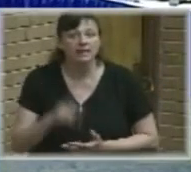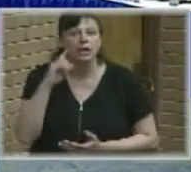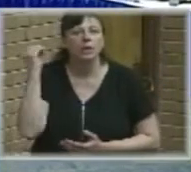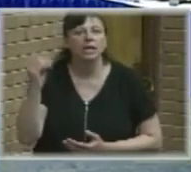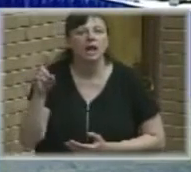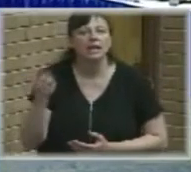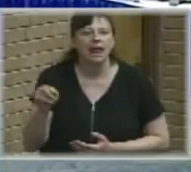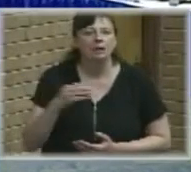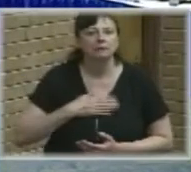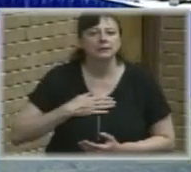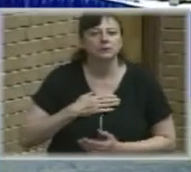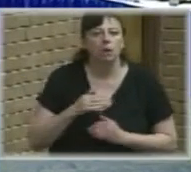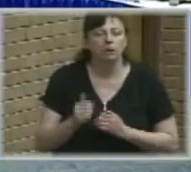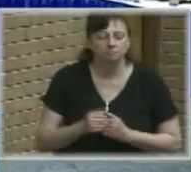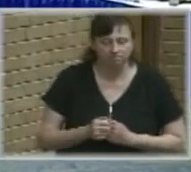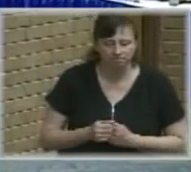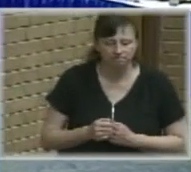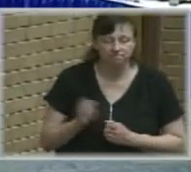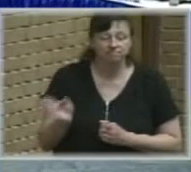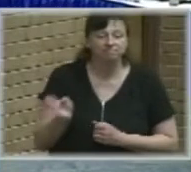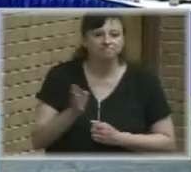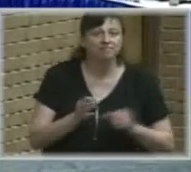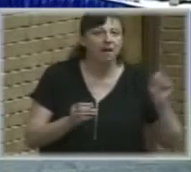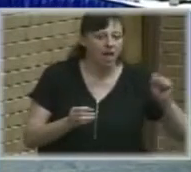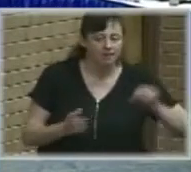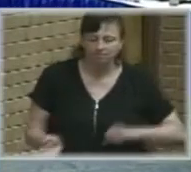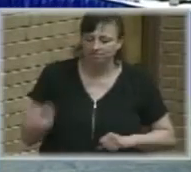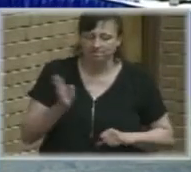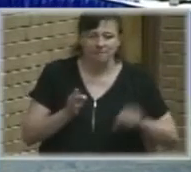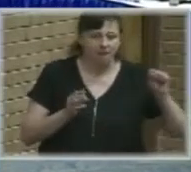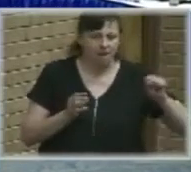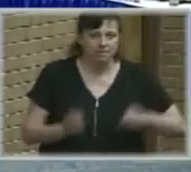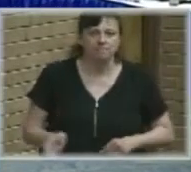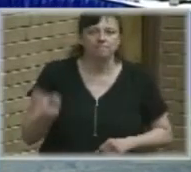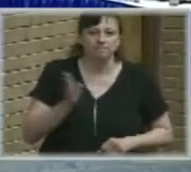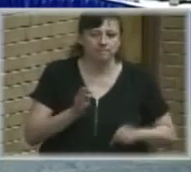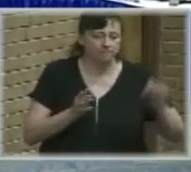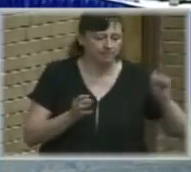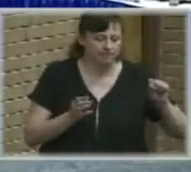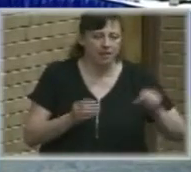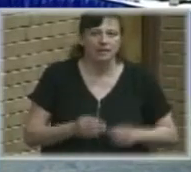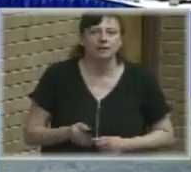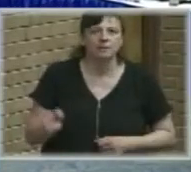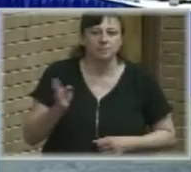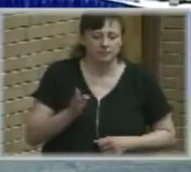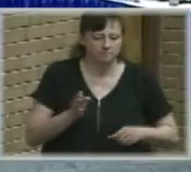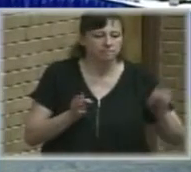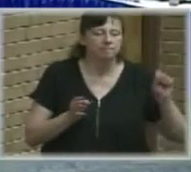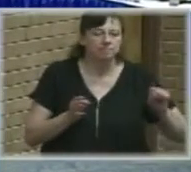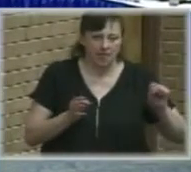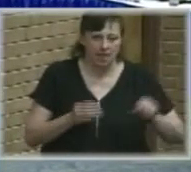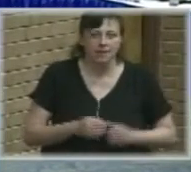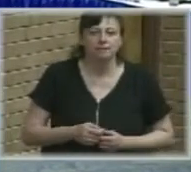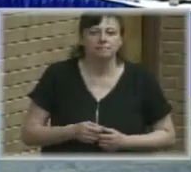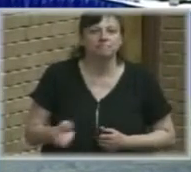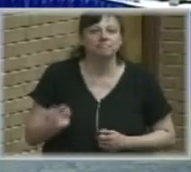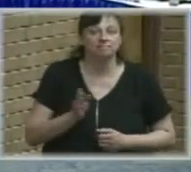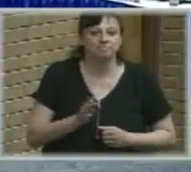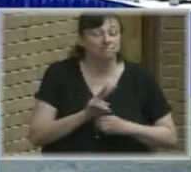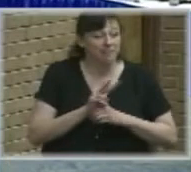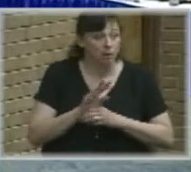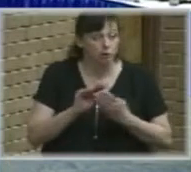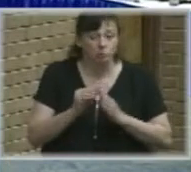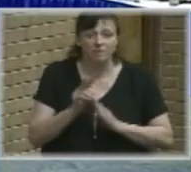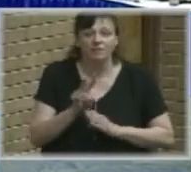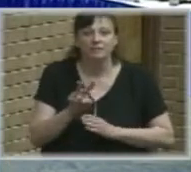none, Dan, please call the roll. Councilmember DePonzio. Aye. Councilmember Werner. Aye. Councilmember Wilt. Aye. Councilmember Corrado. Aye. Supervisor